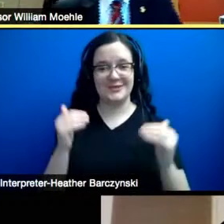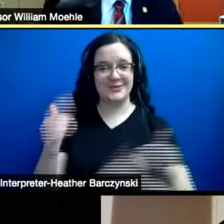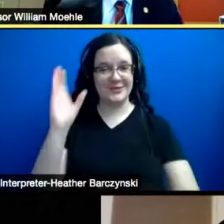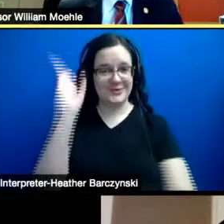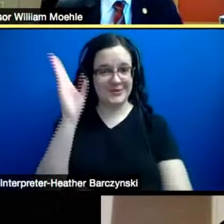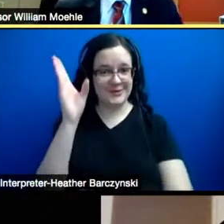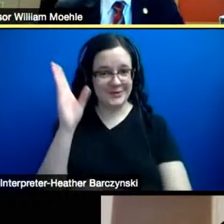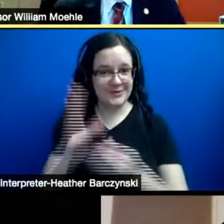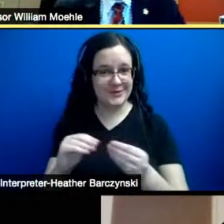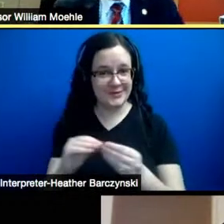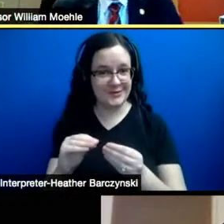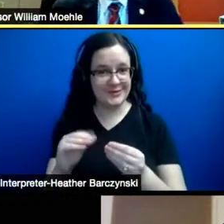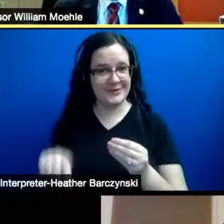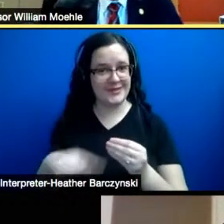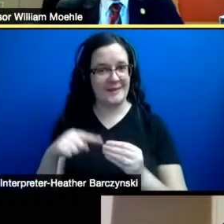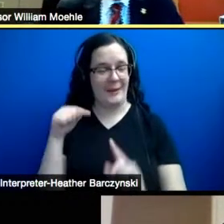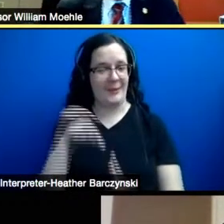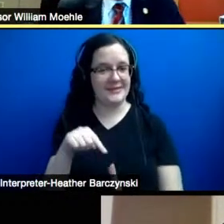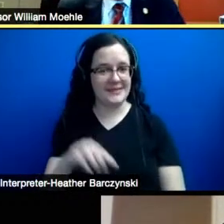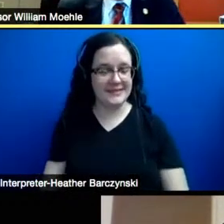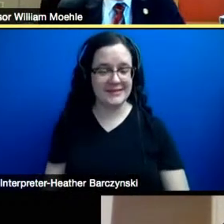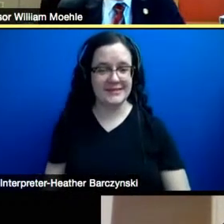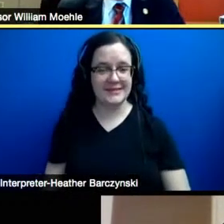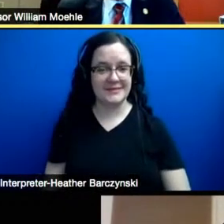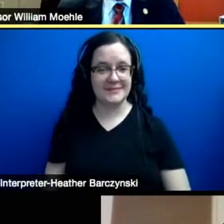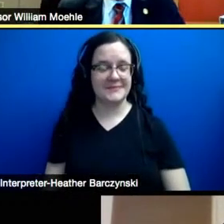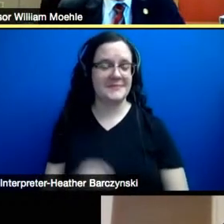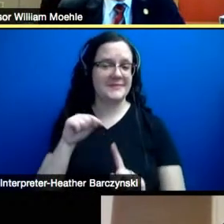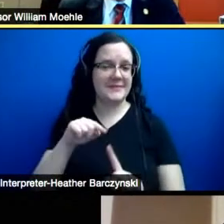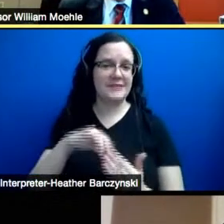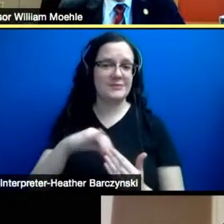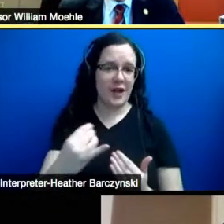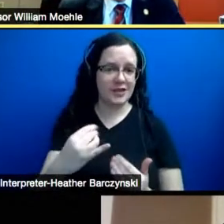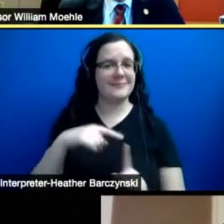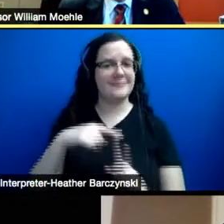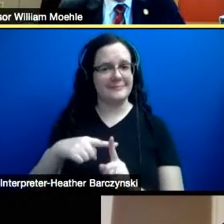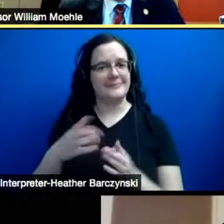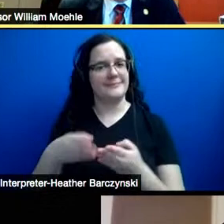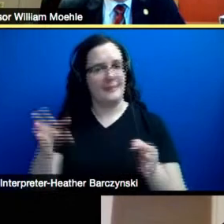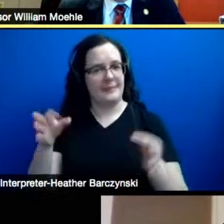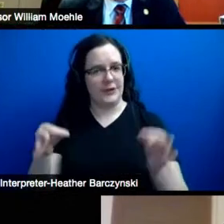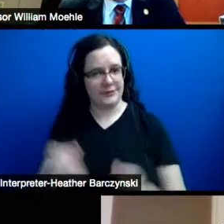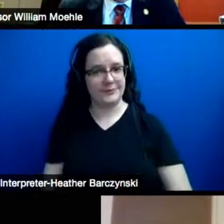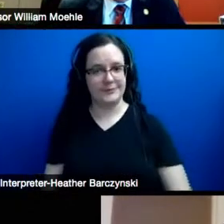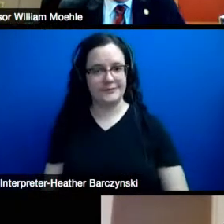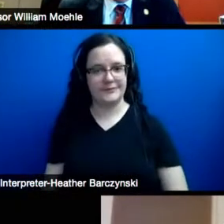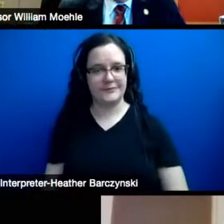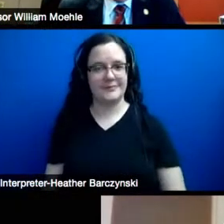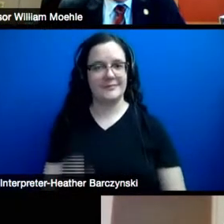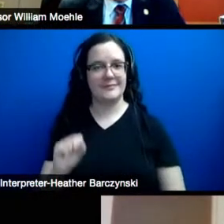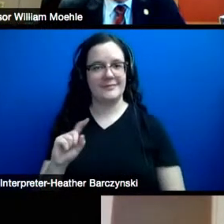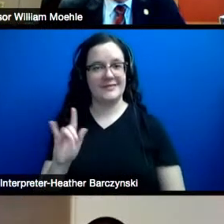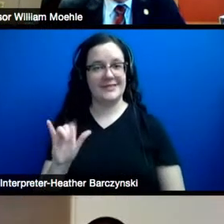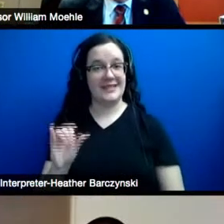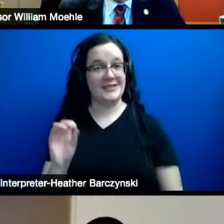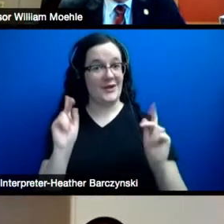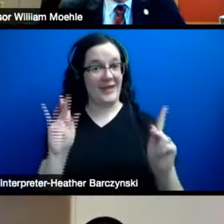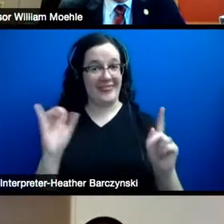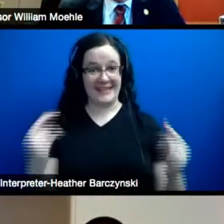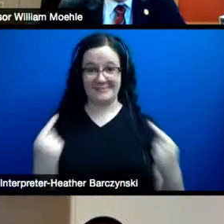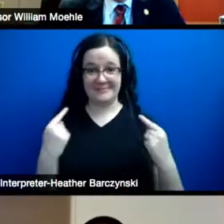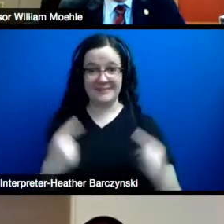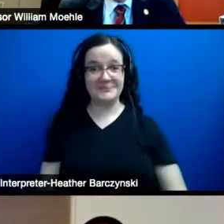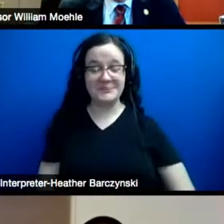presentation on this project and the public hearing. Okay, well, that would be me. Good